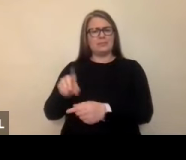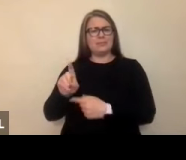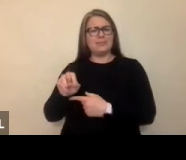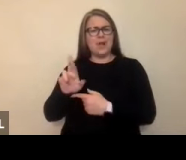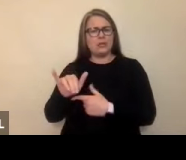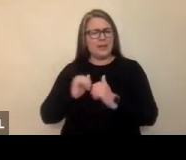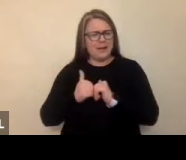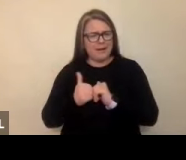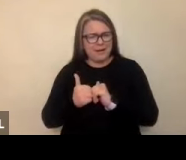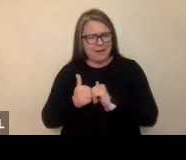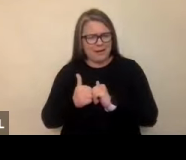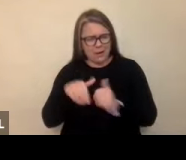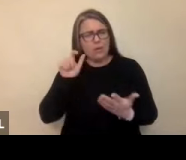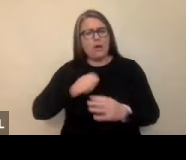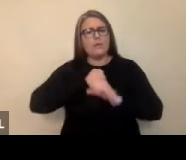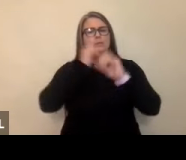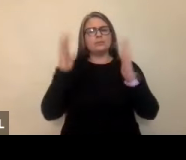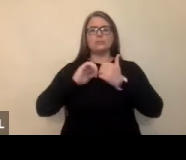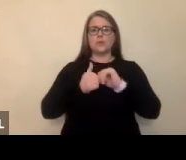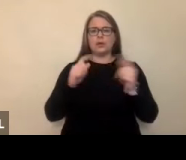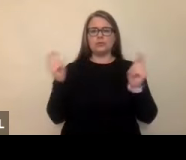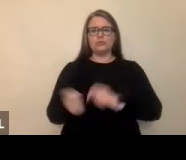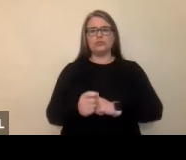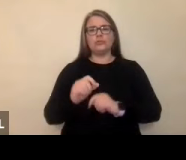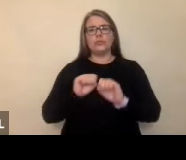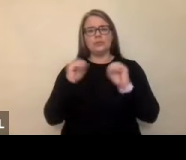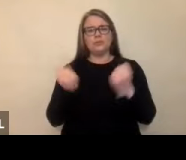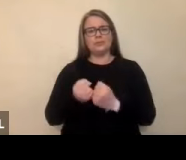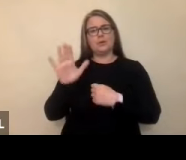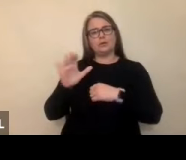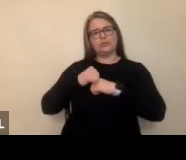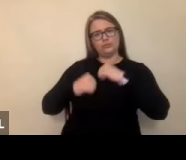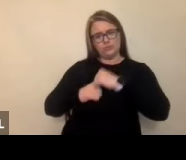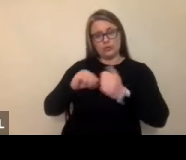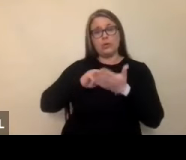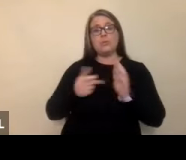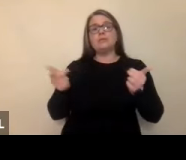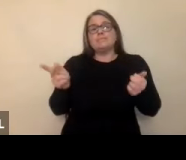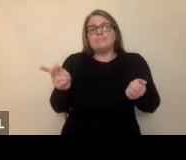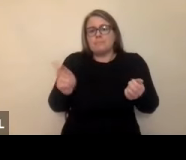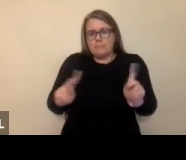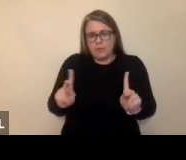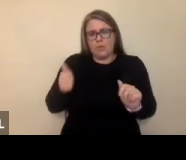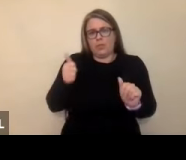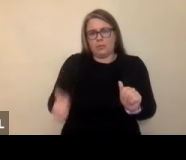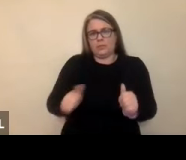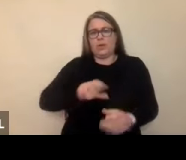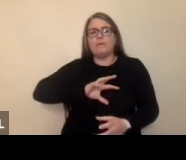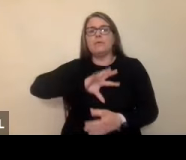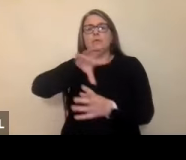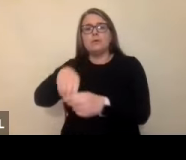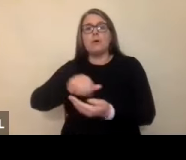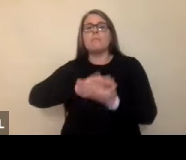restructure society so that folks are best equipped to come to democracy as their whole selves and to really engage in processes